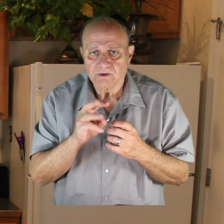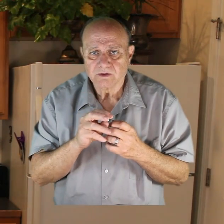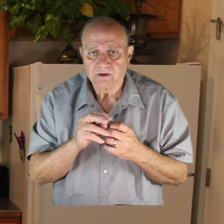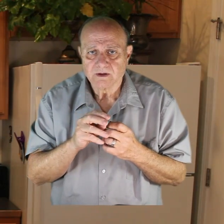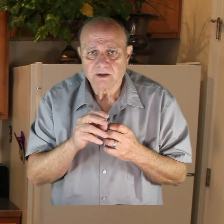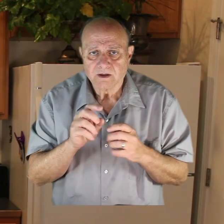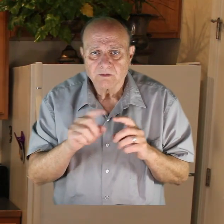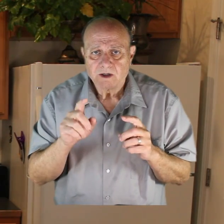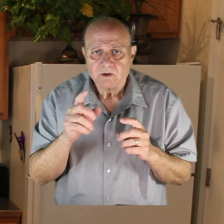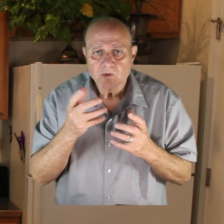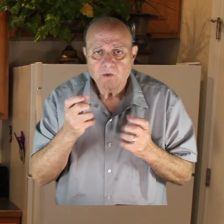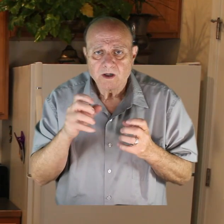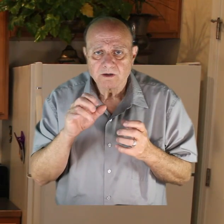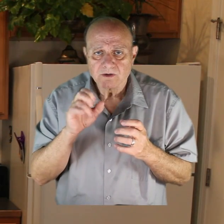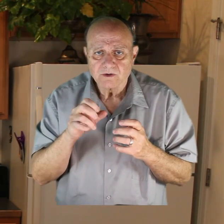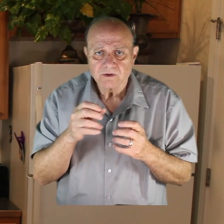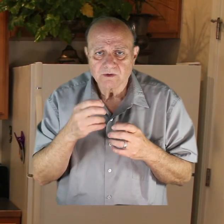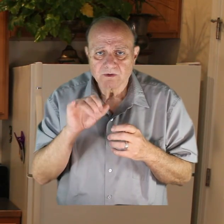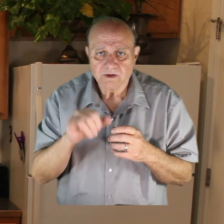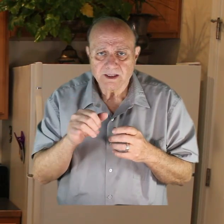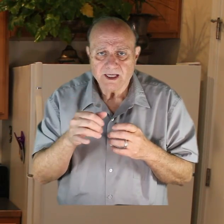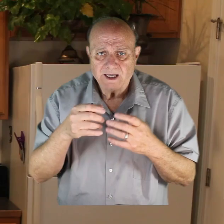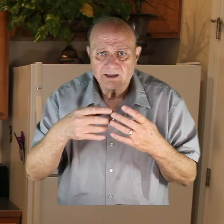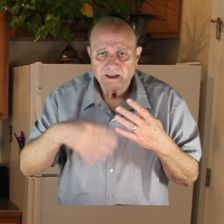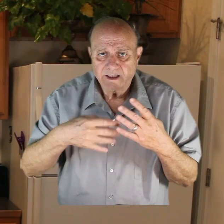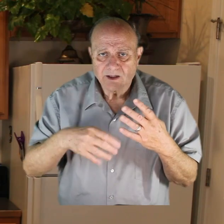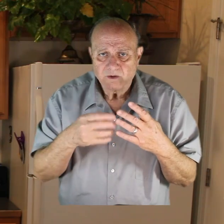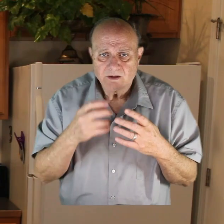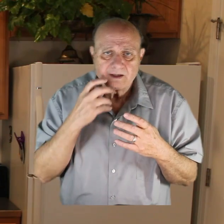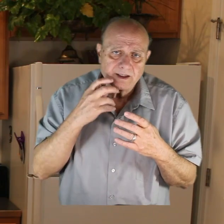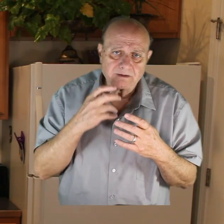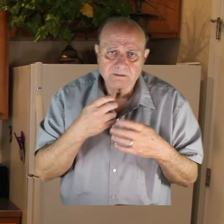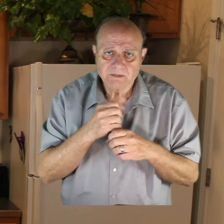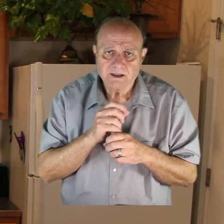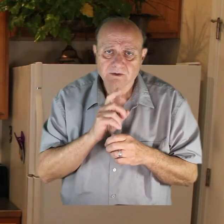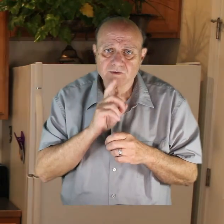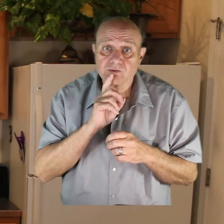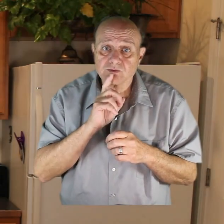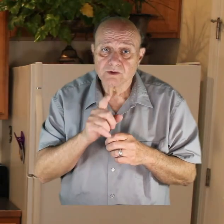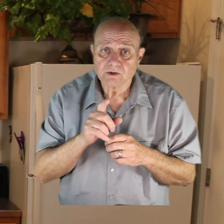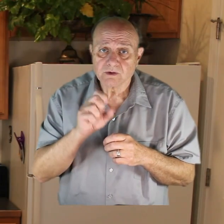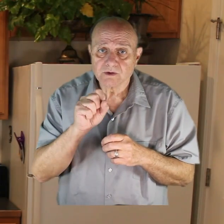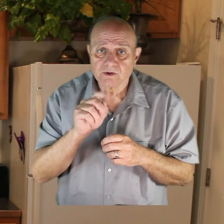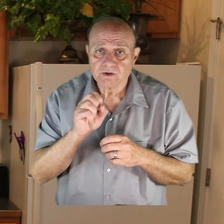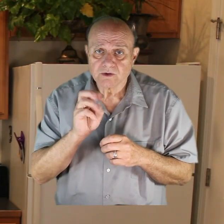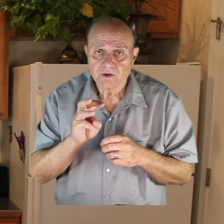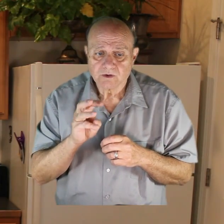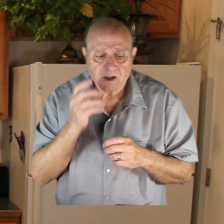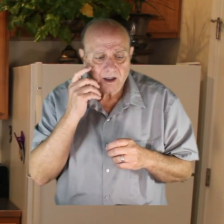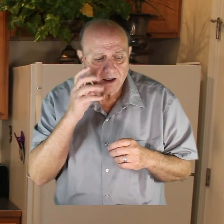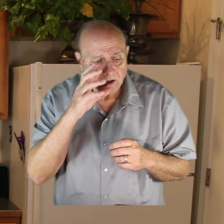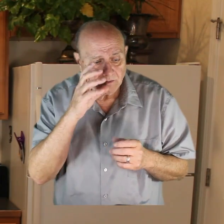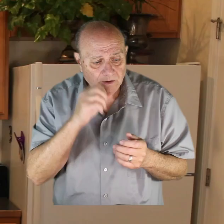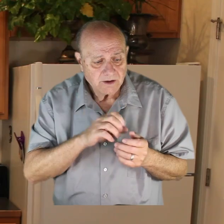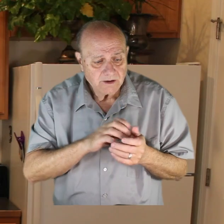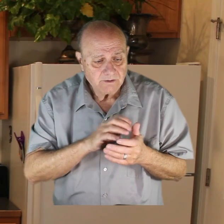gravy. But we do want to tighten up that liquid just a little bit so that it is a genuine stew. Okay, I believe the corn